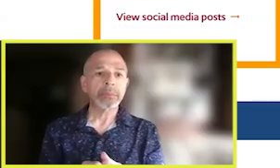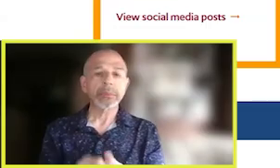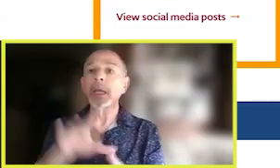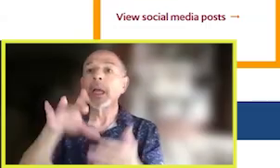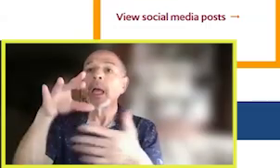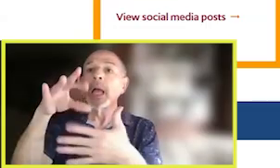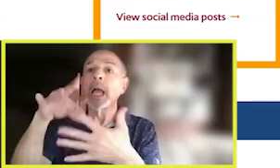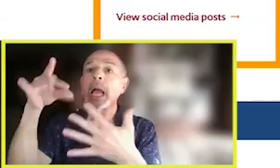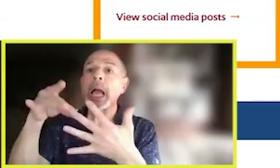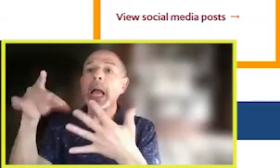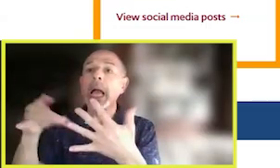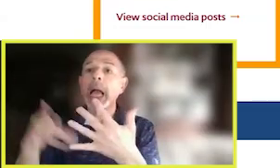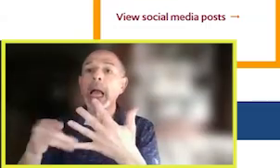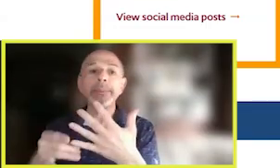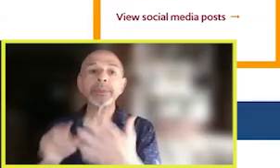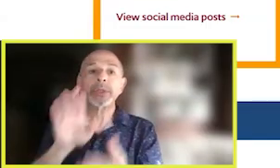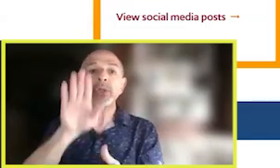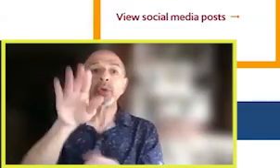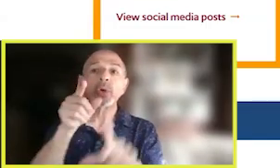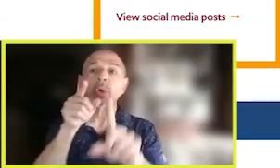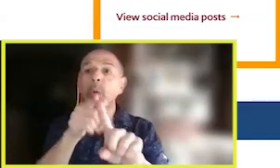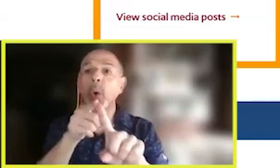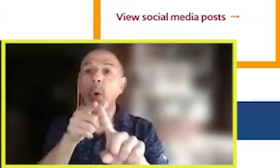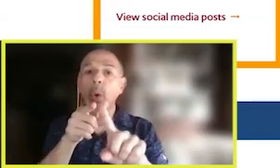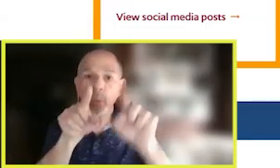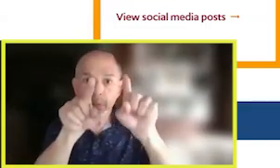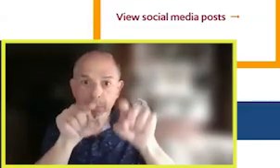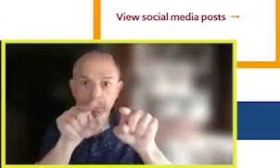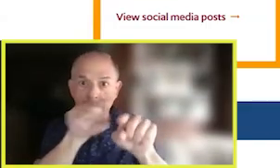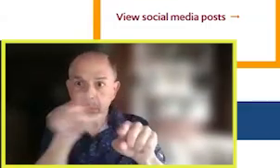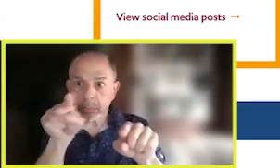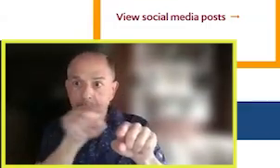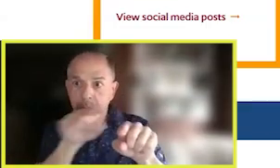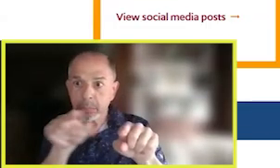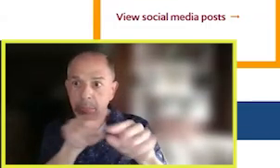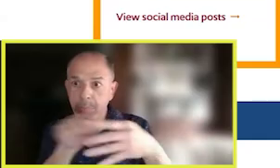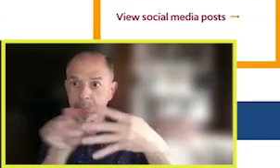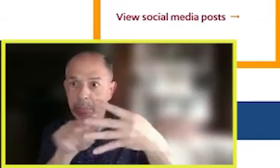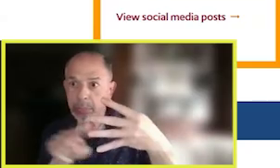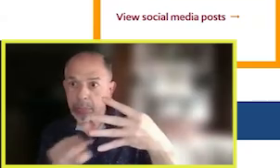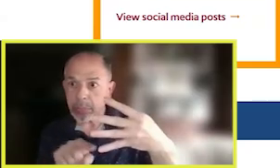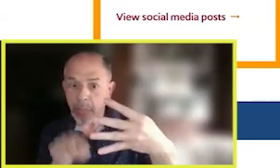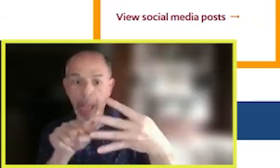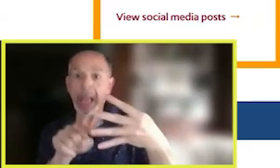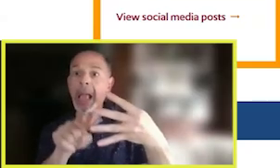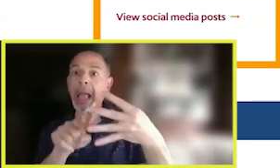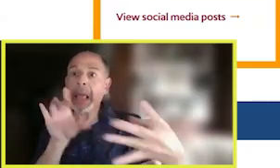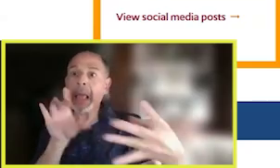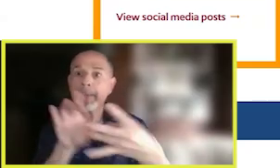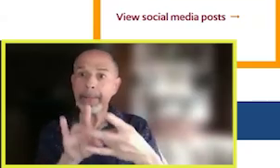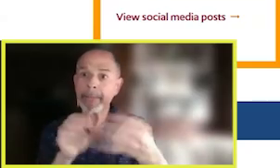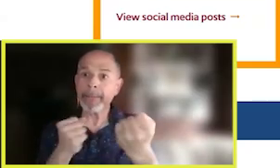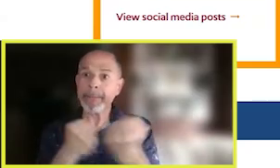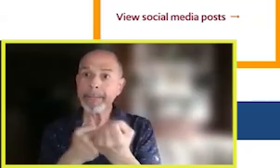the resources you want. That's the flyers, social media posts, and that public service announcement. That's what